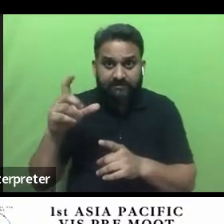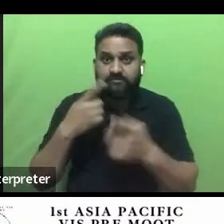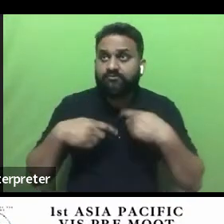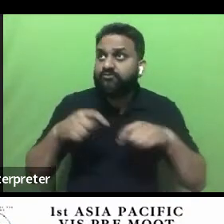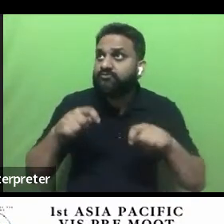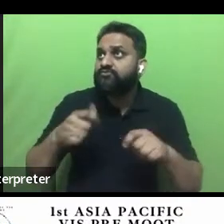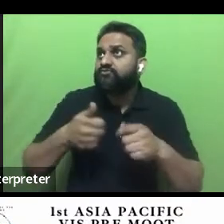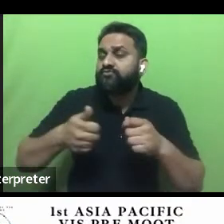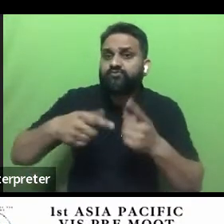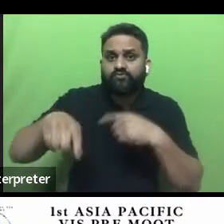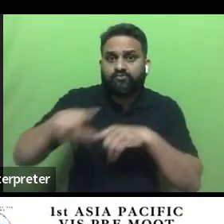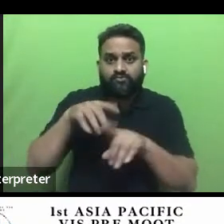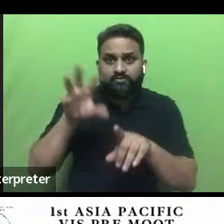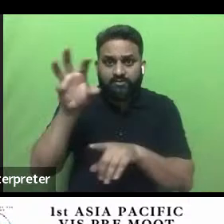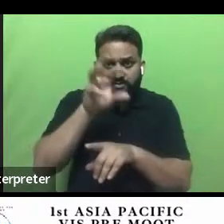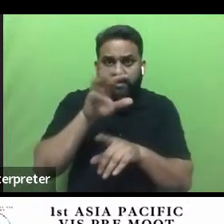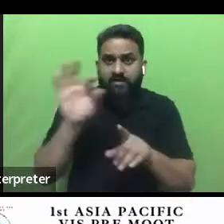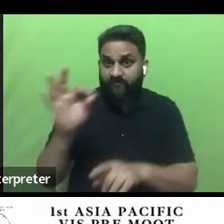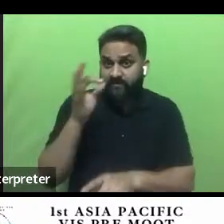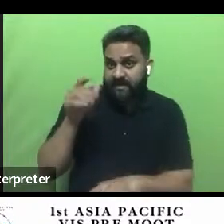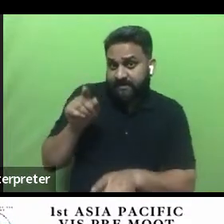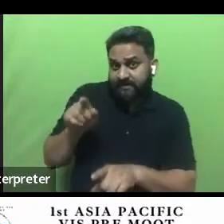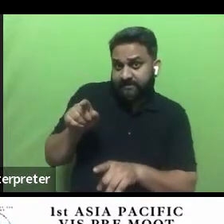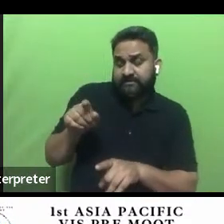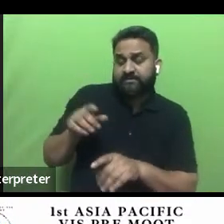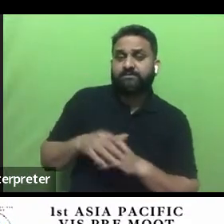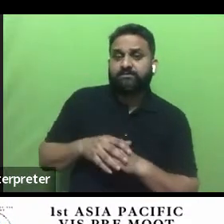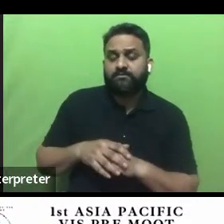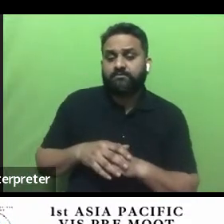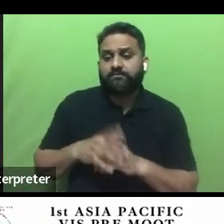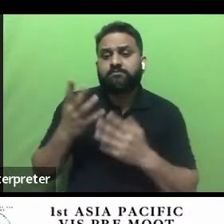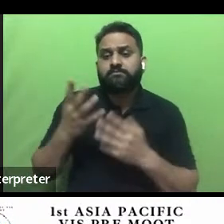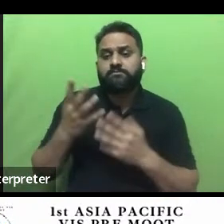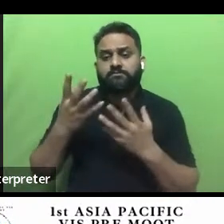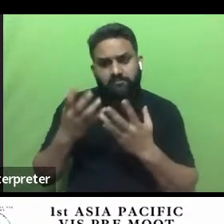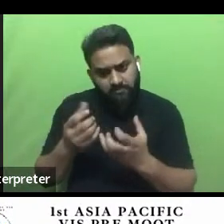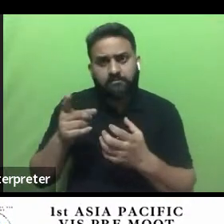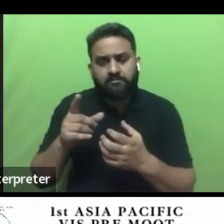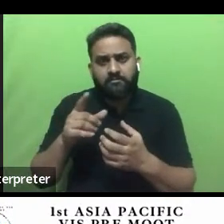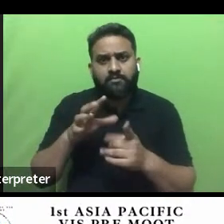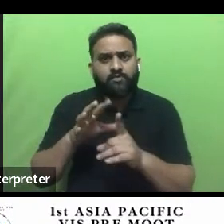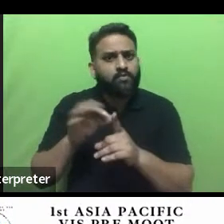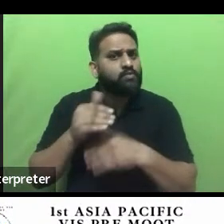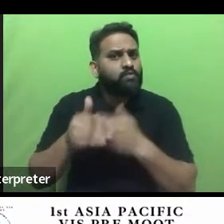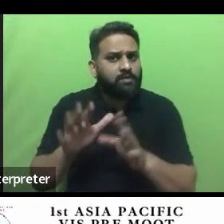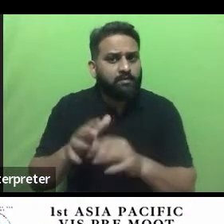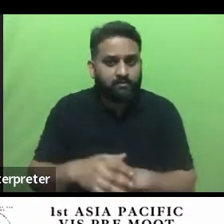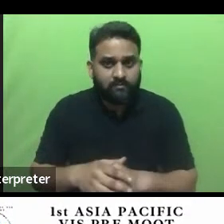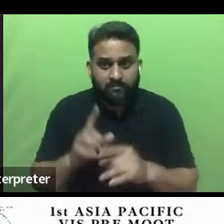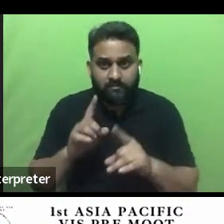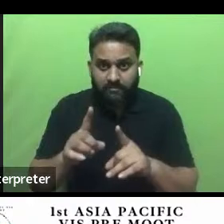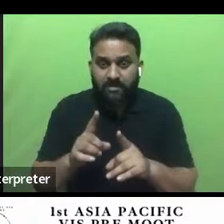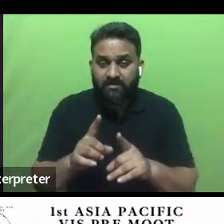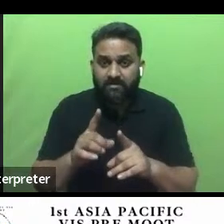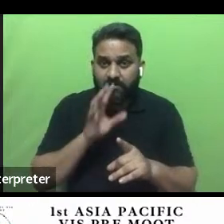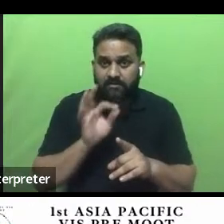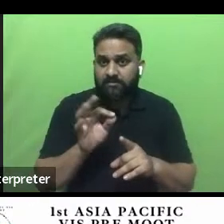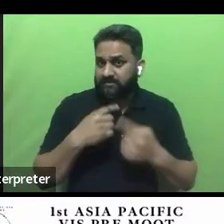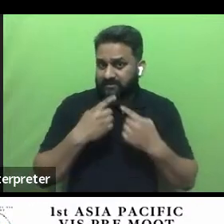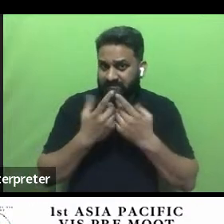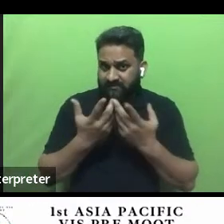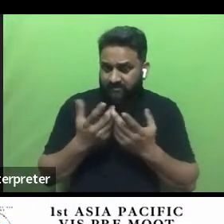those seated in France, have taken this approach, but certainly not to say that there